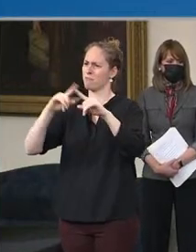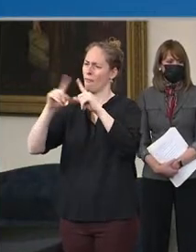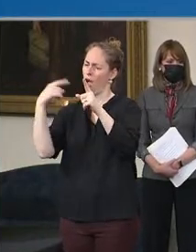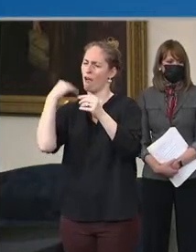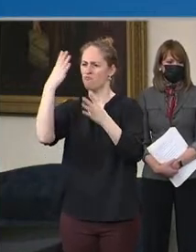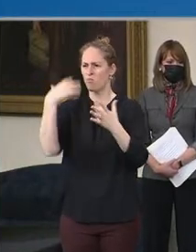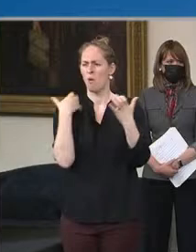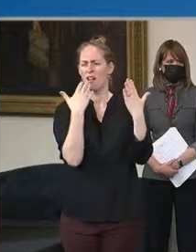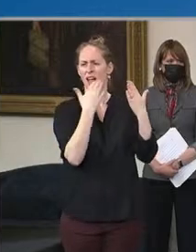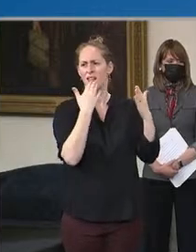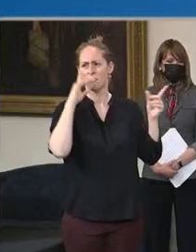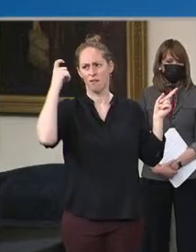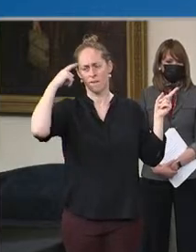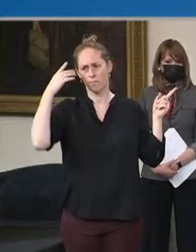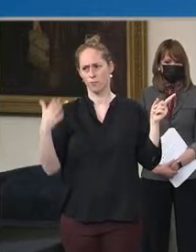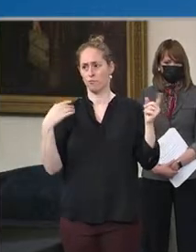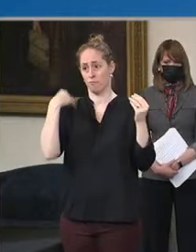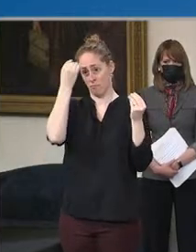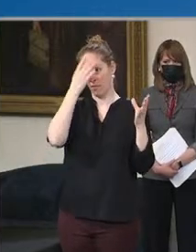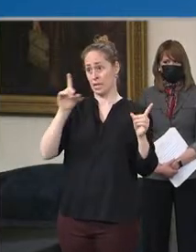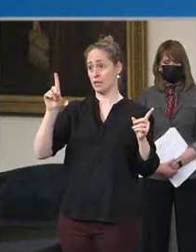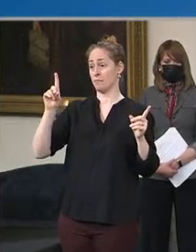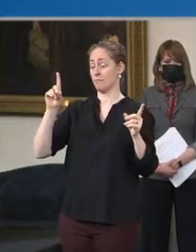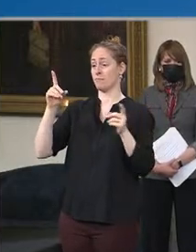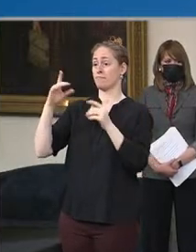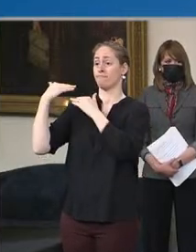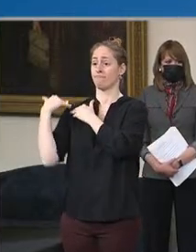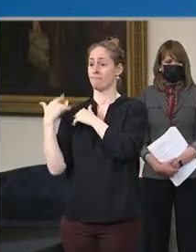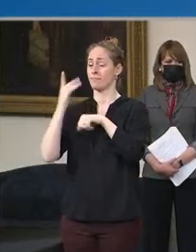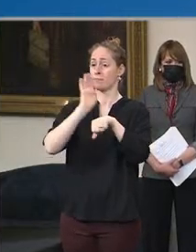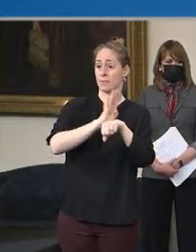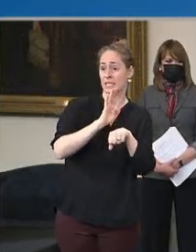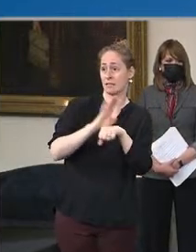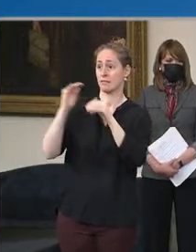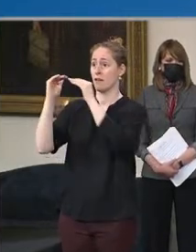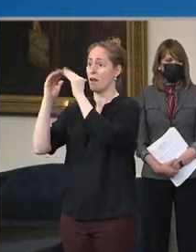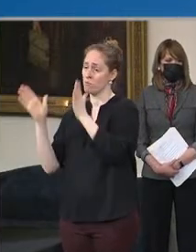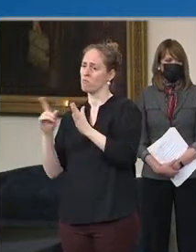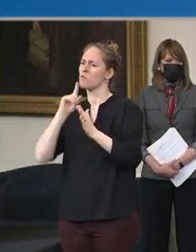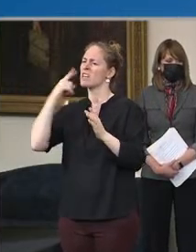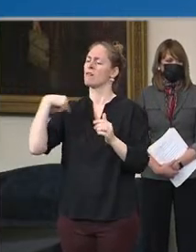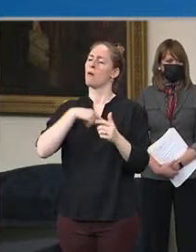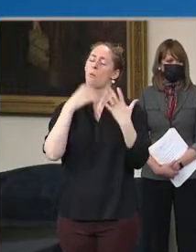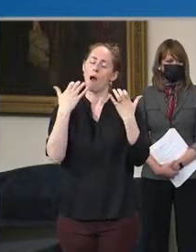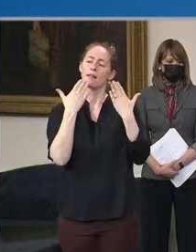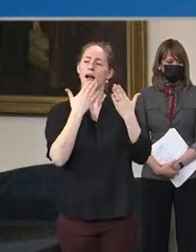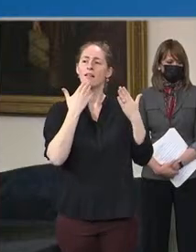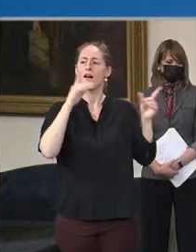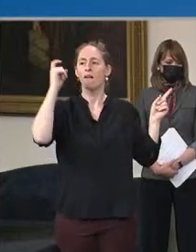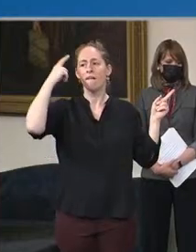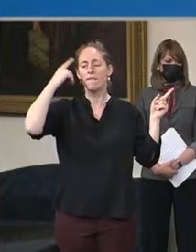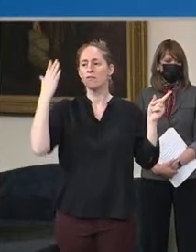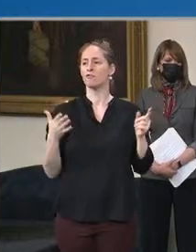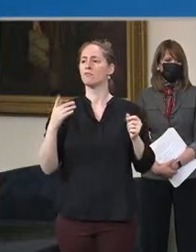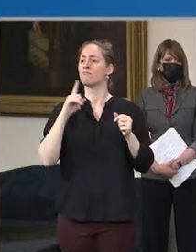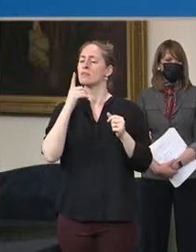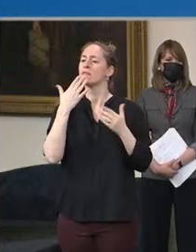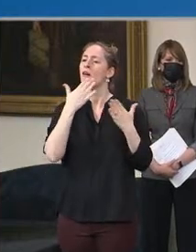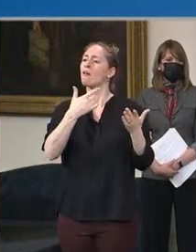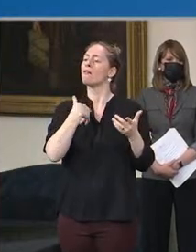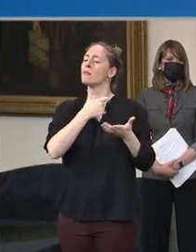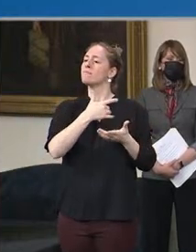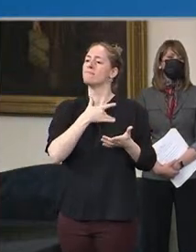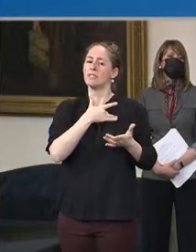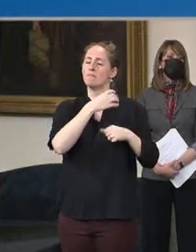Department of Housing, and all agencies of state government with the wherewithal to accelerate